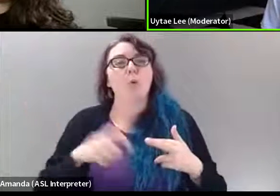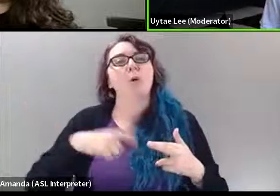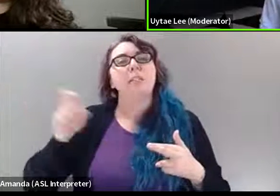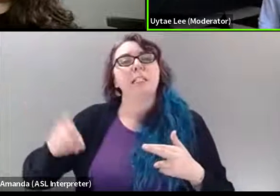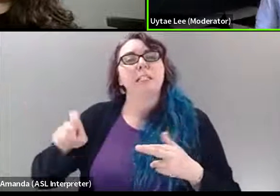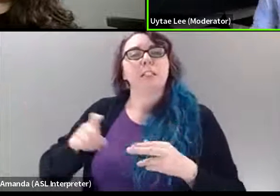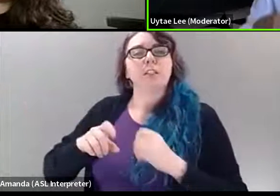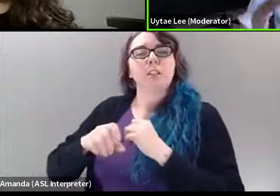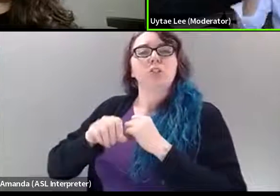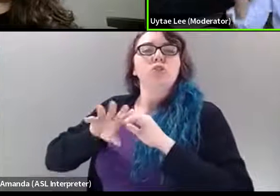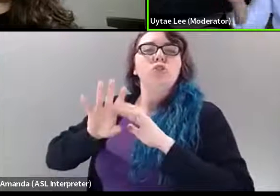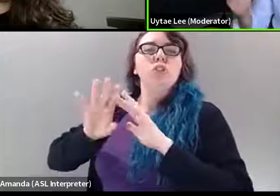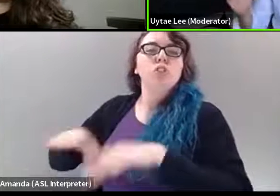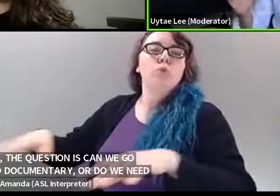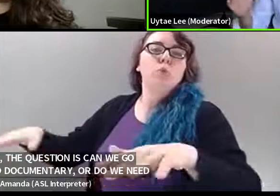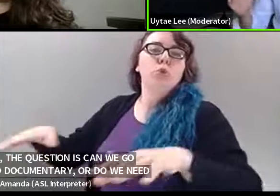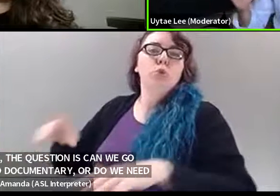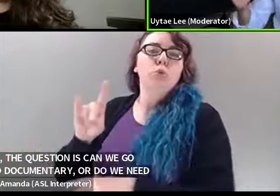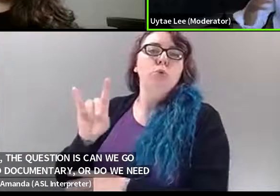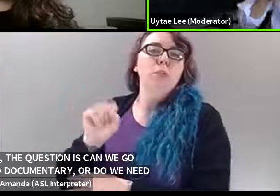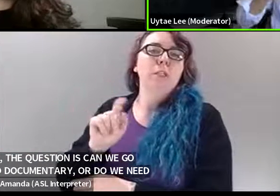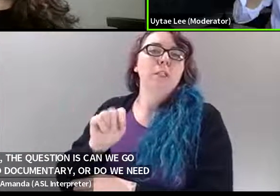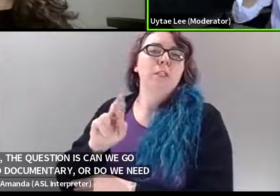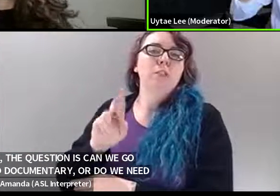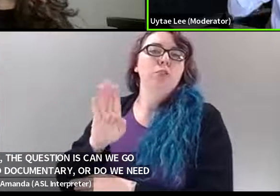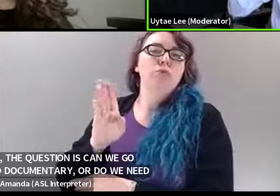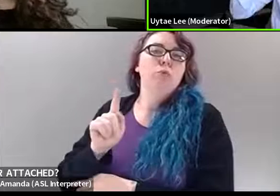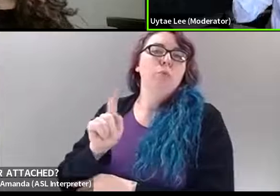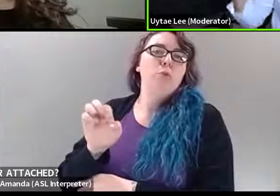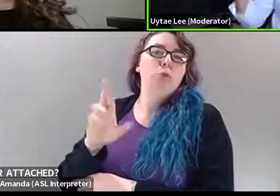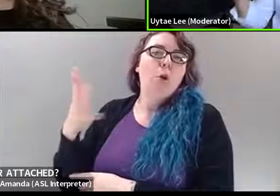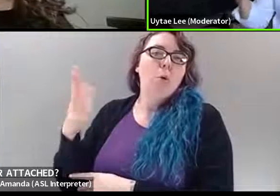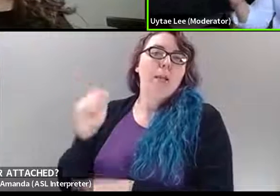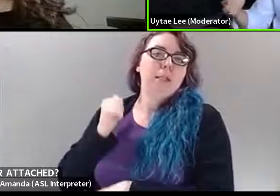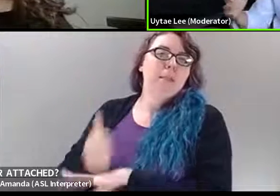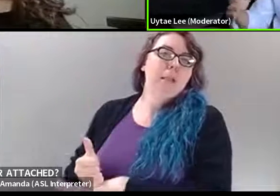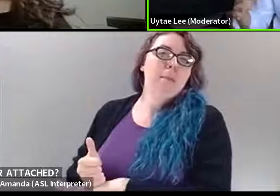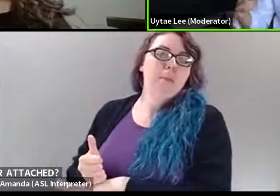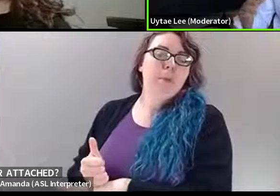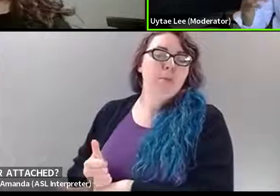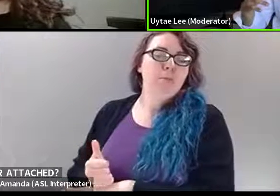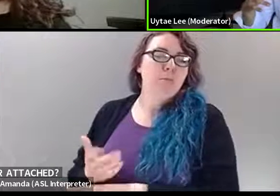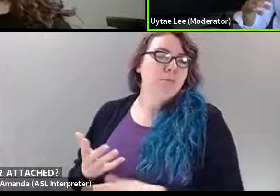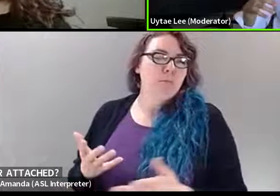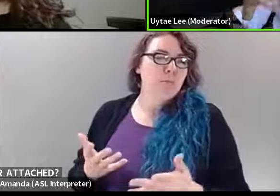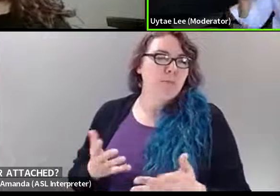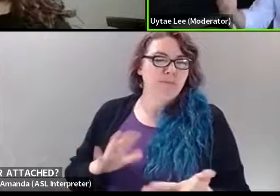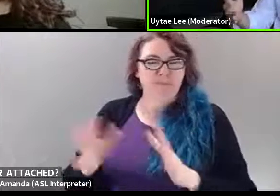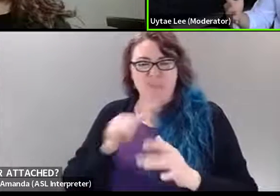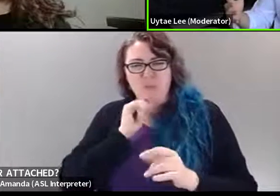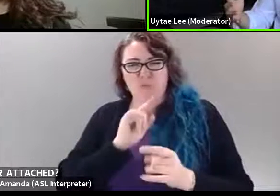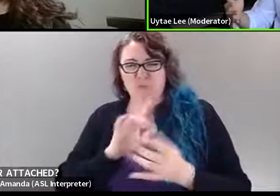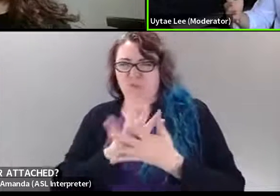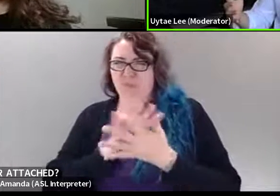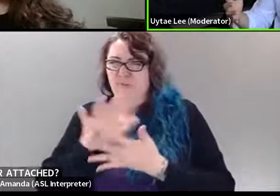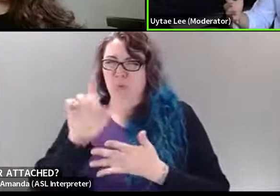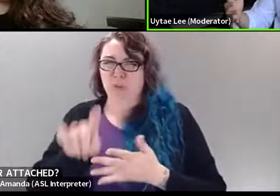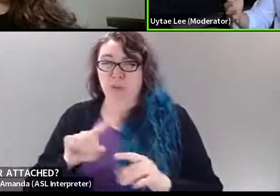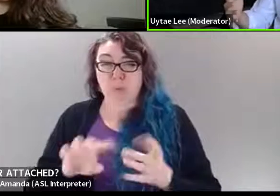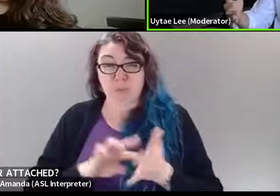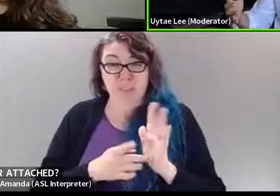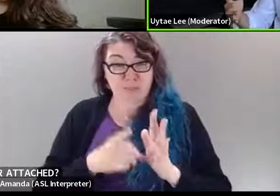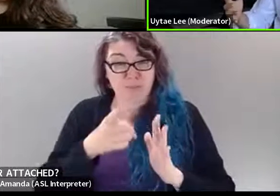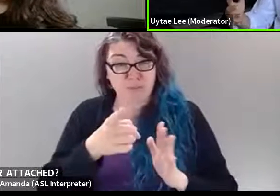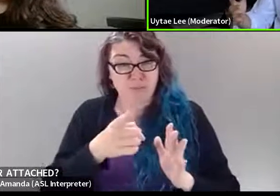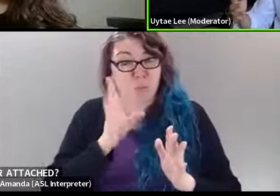this question, but I guess do you want a sort of a complete package, something that's already produced, and